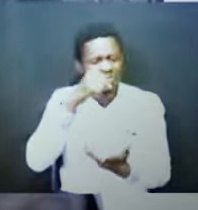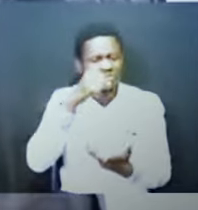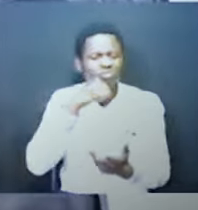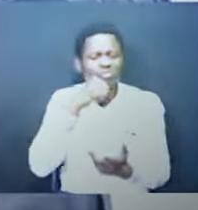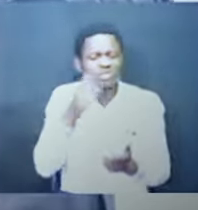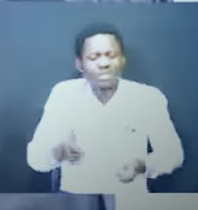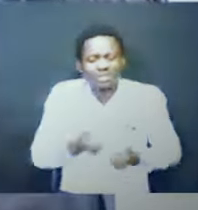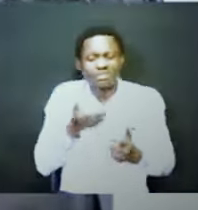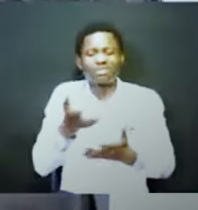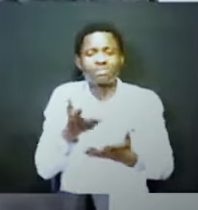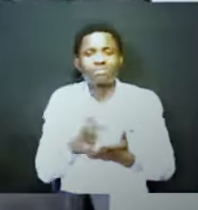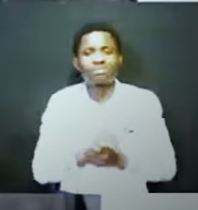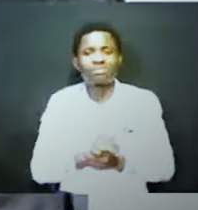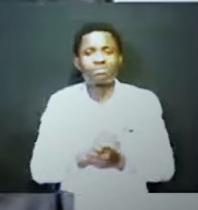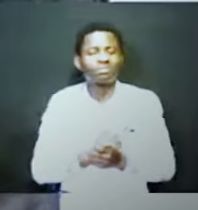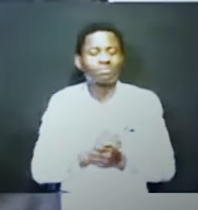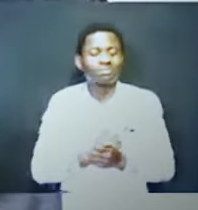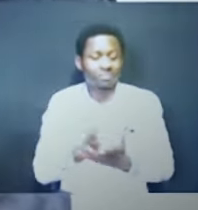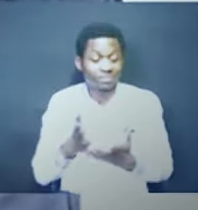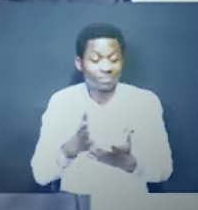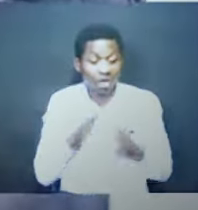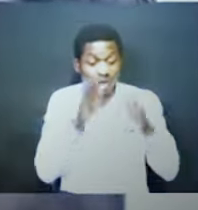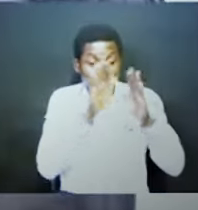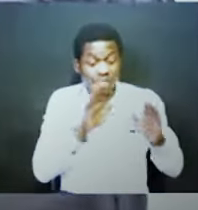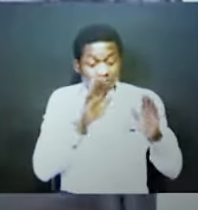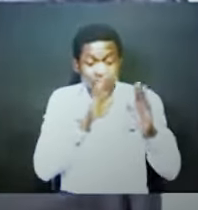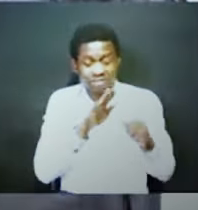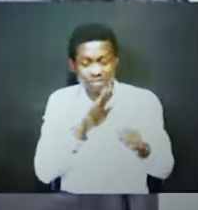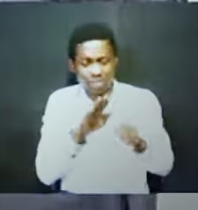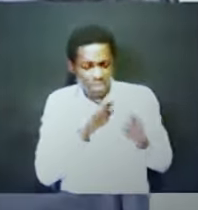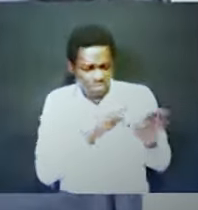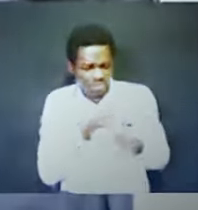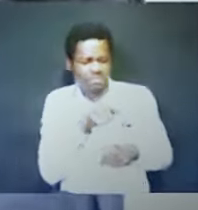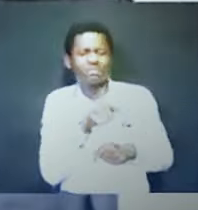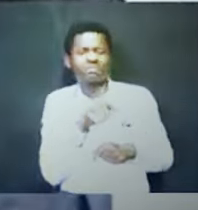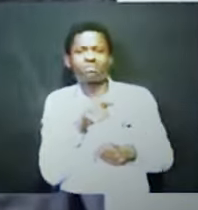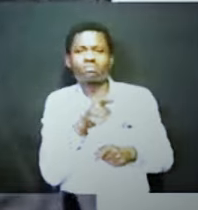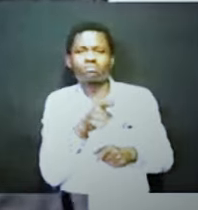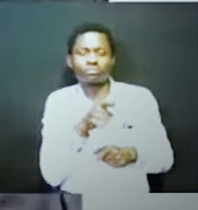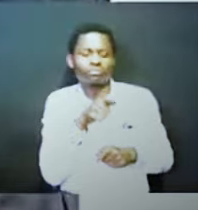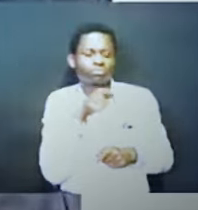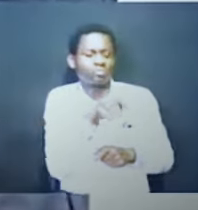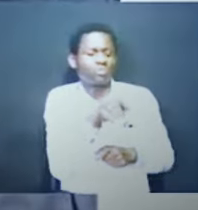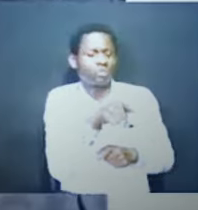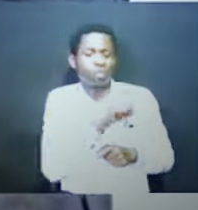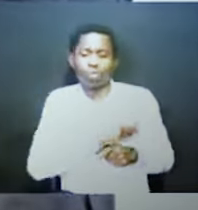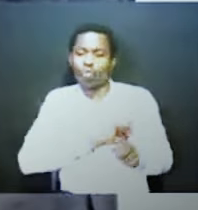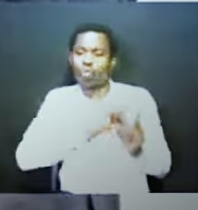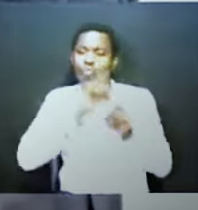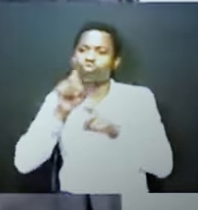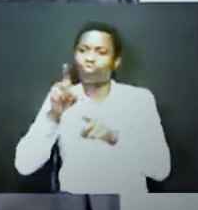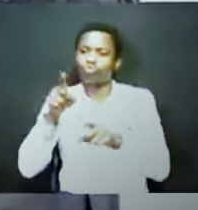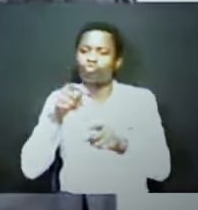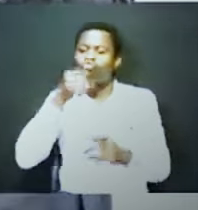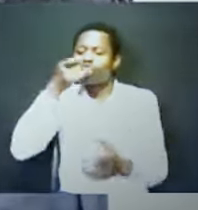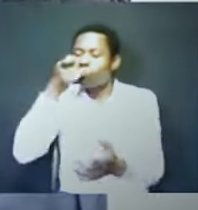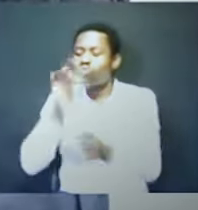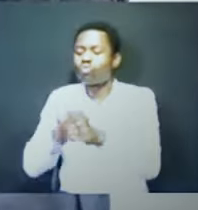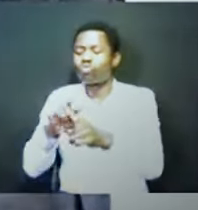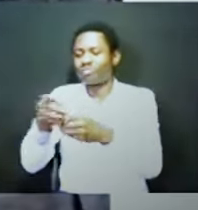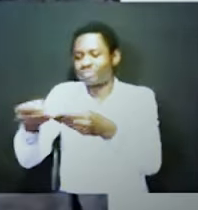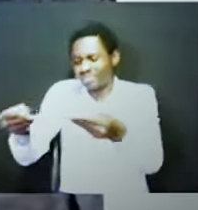country. Now, the wonderful thing about this is that he was going to a promised land. When he got